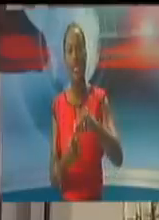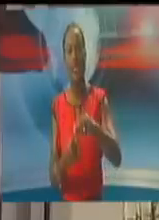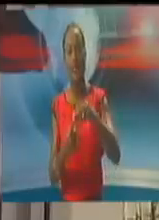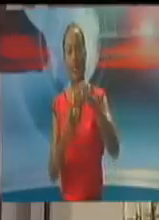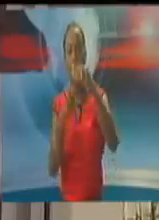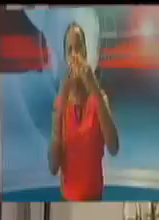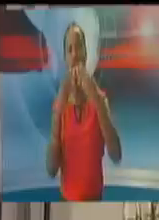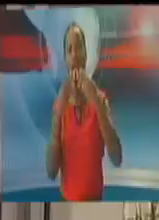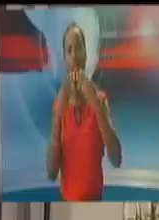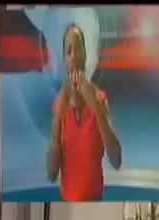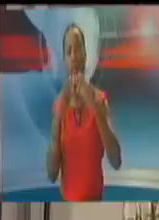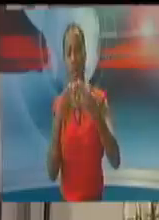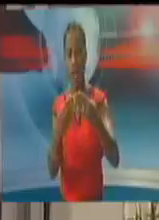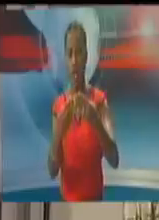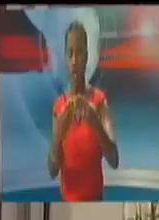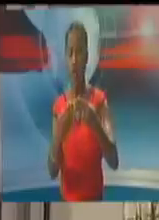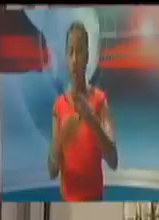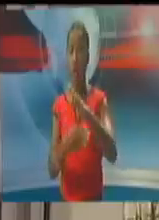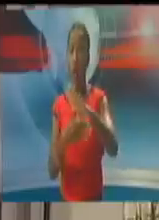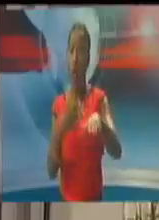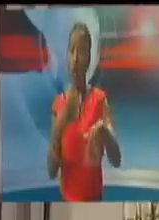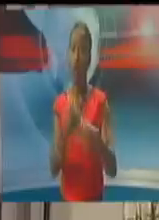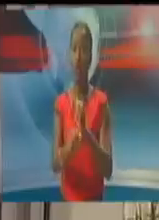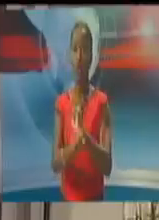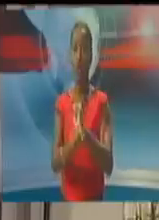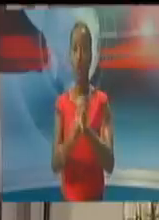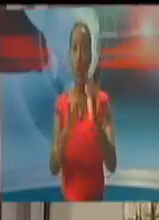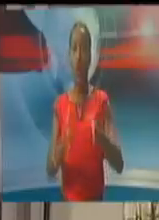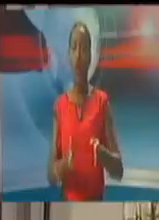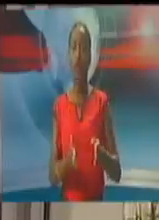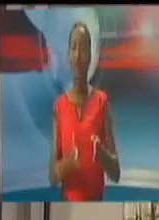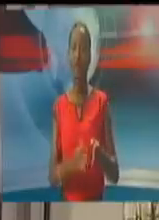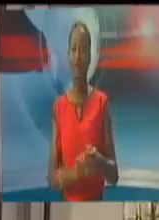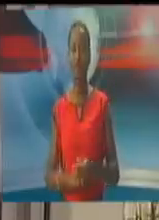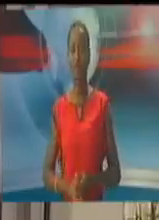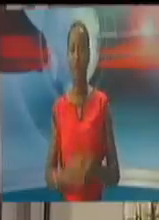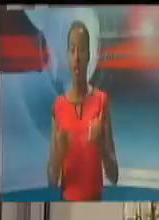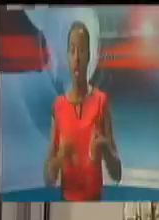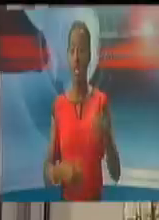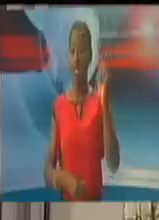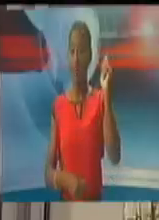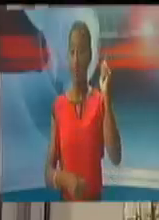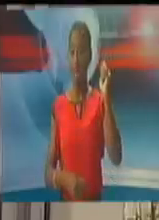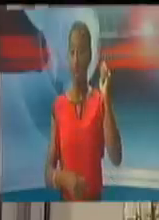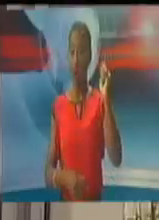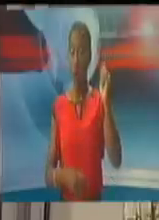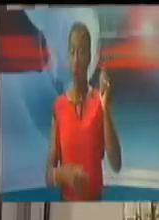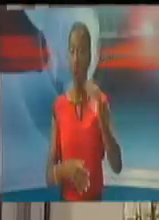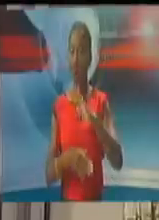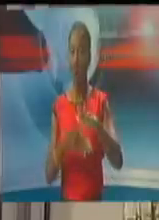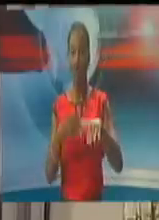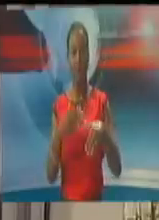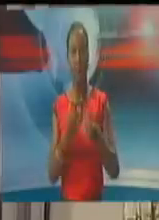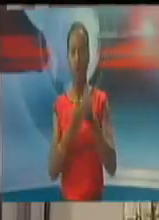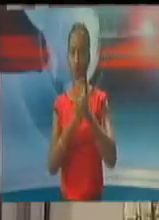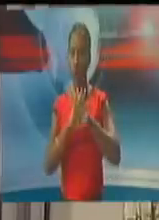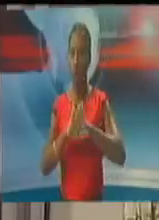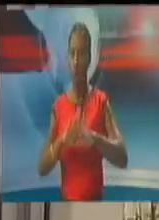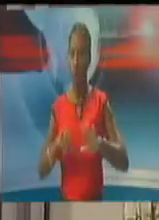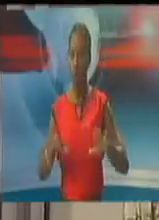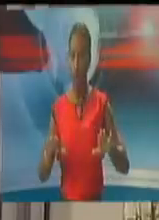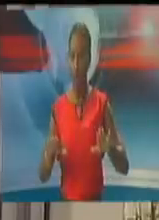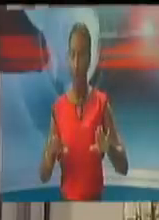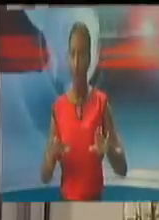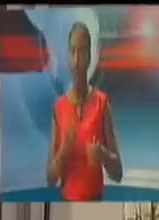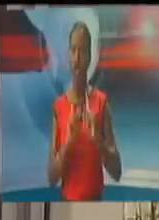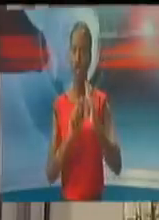those persons. On the Tobago front, all is quiet. I got a message from the Secretary